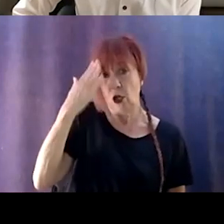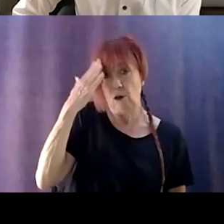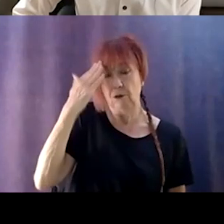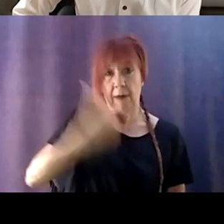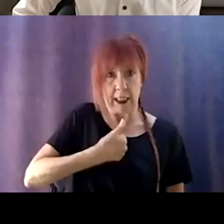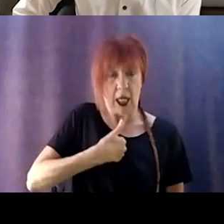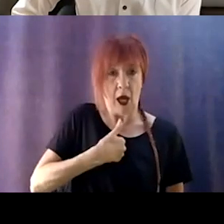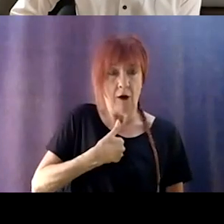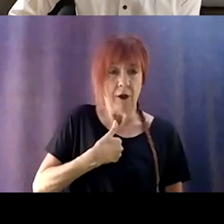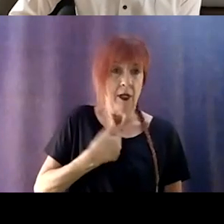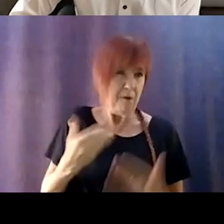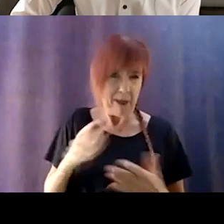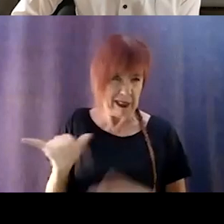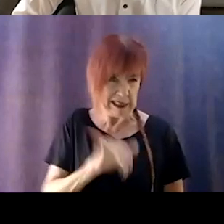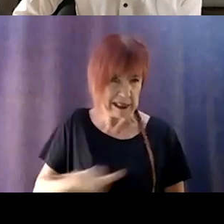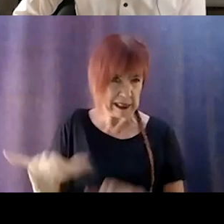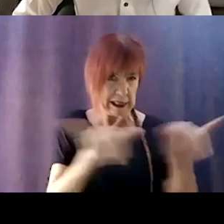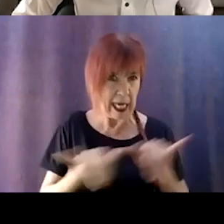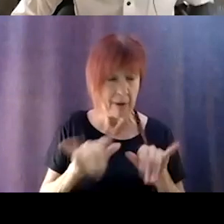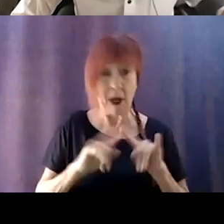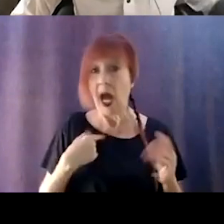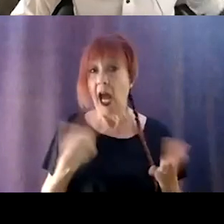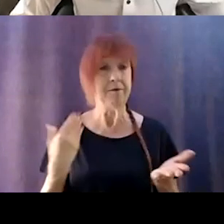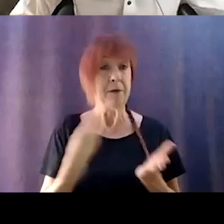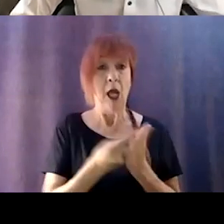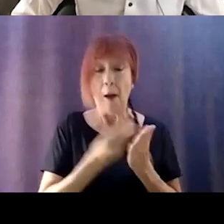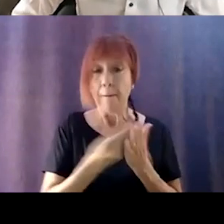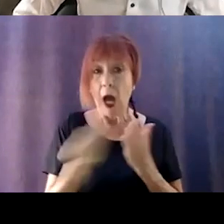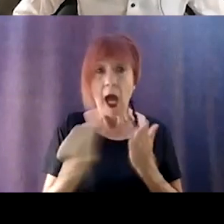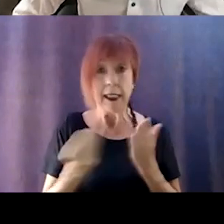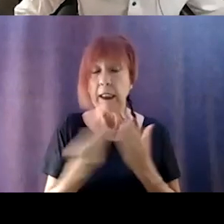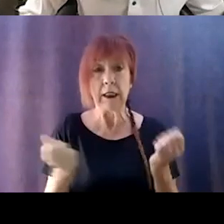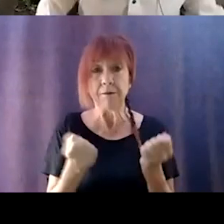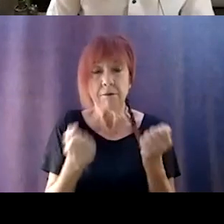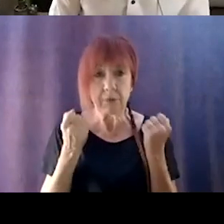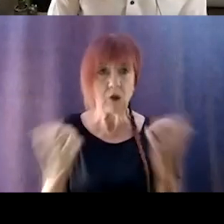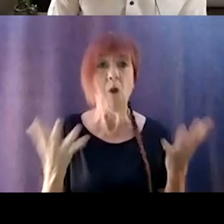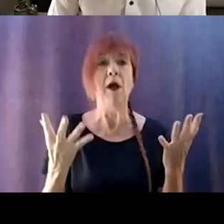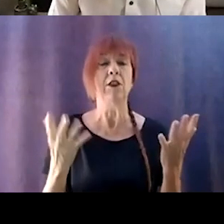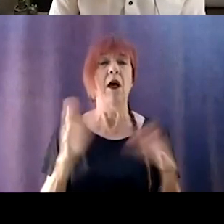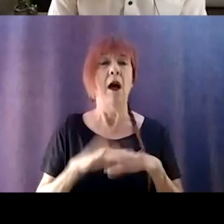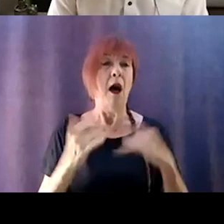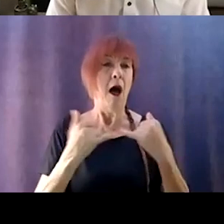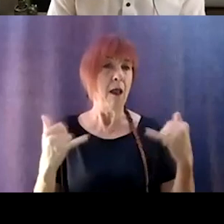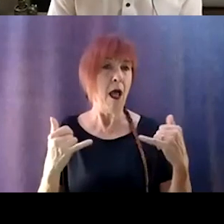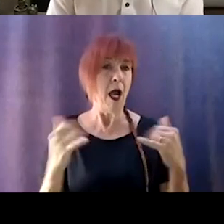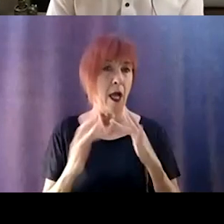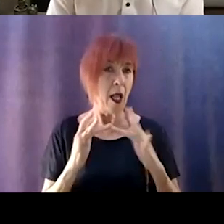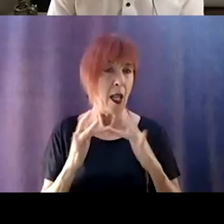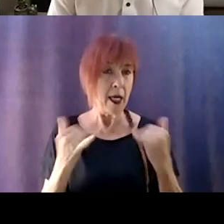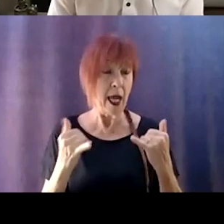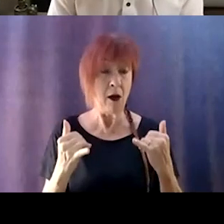maybe you all resonate. I've been purchasing, you have to, almost everything online now, and basically my whole life